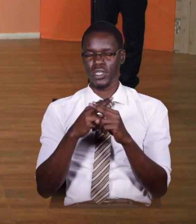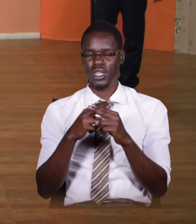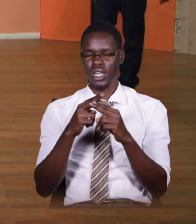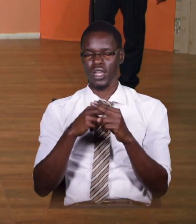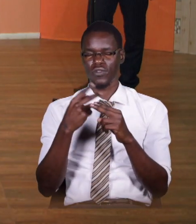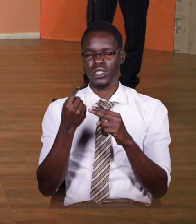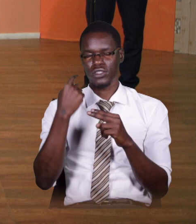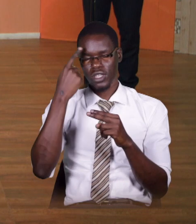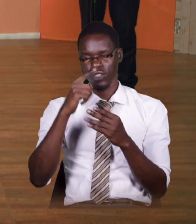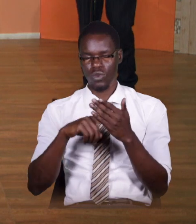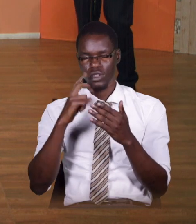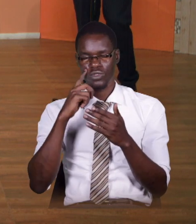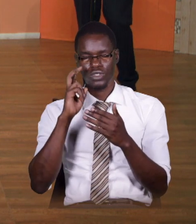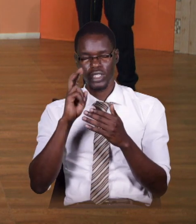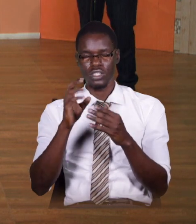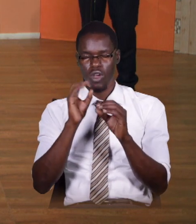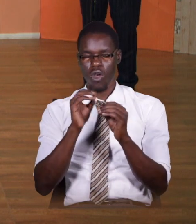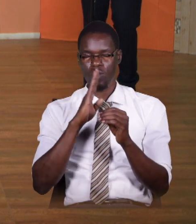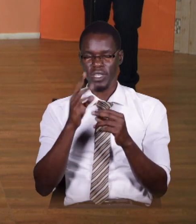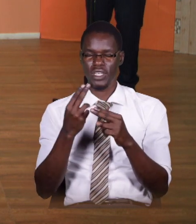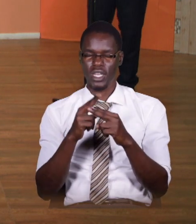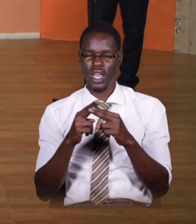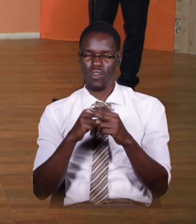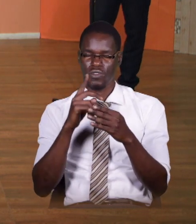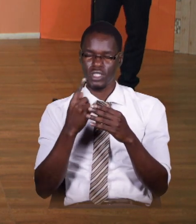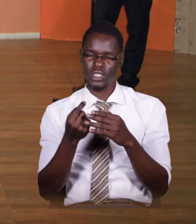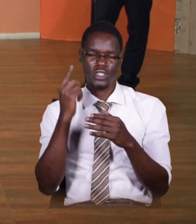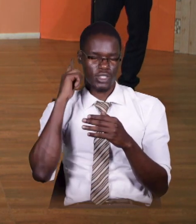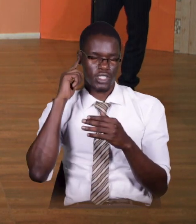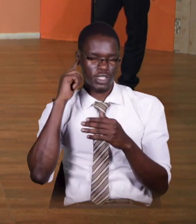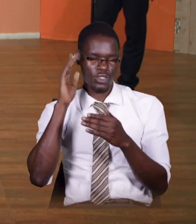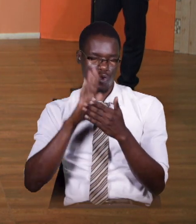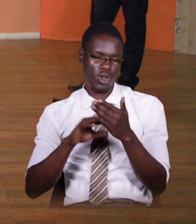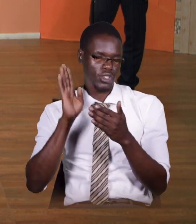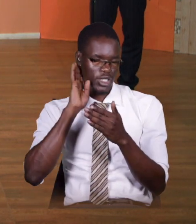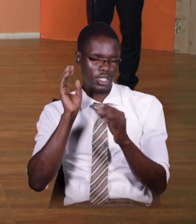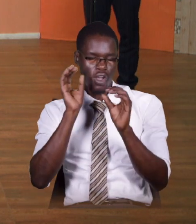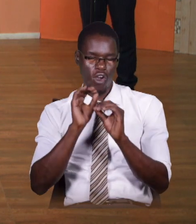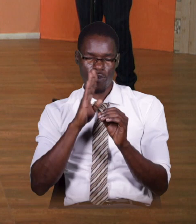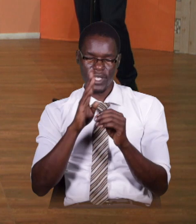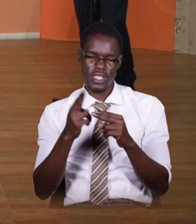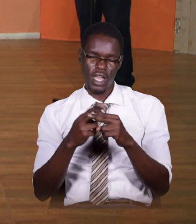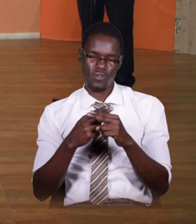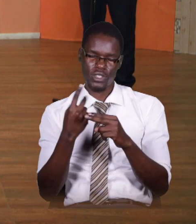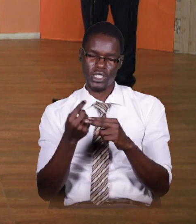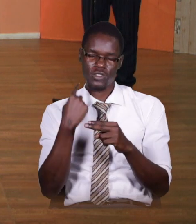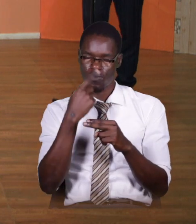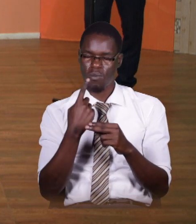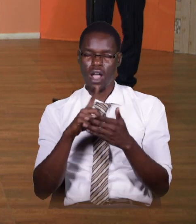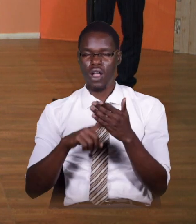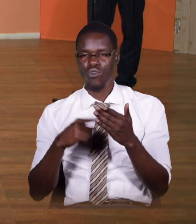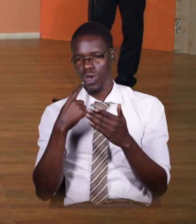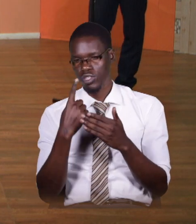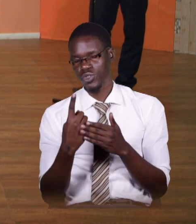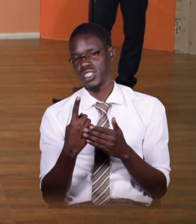you see. Oh, be careful, little ears, what you hear. Oh, be careful,